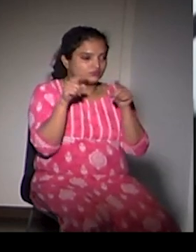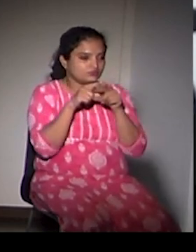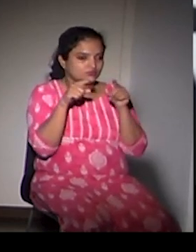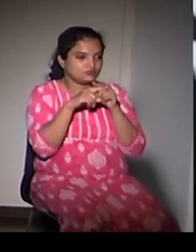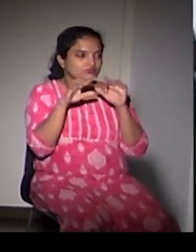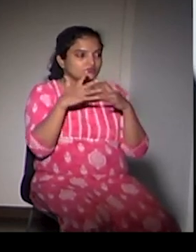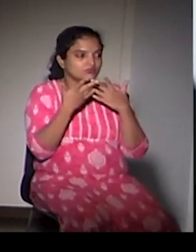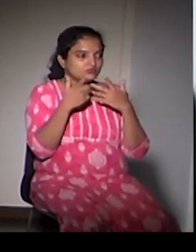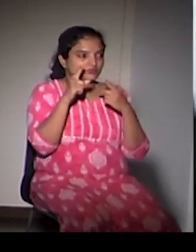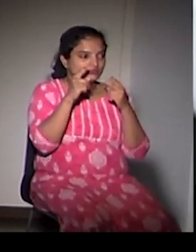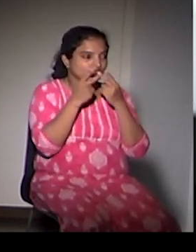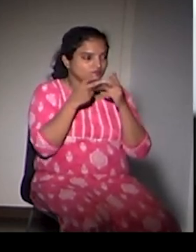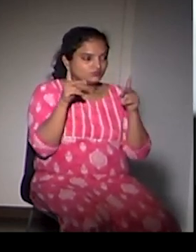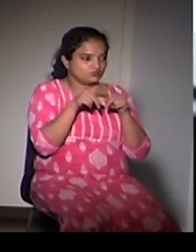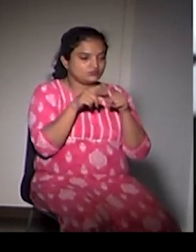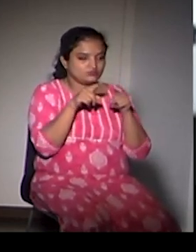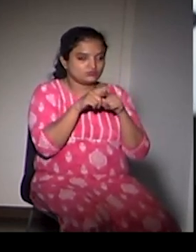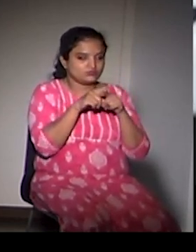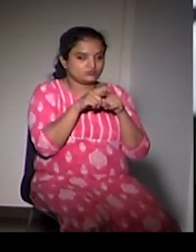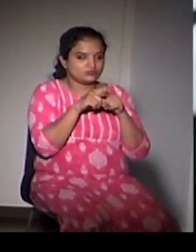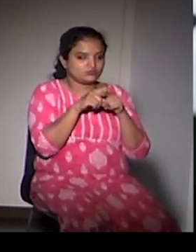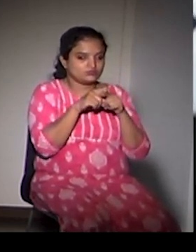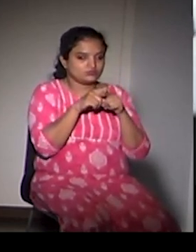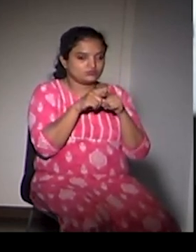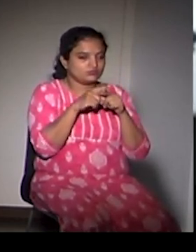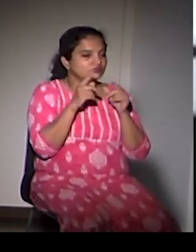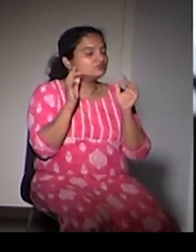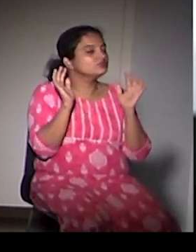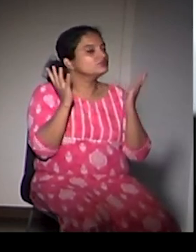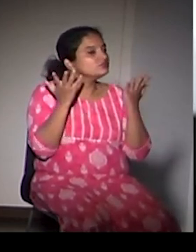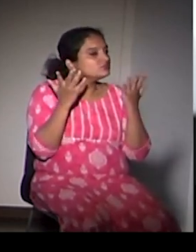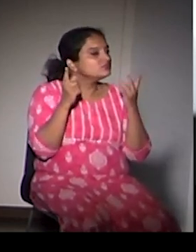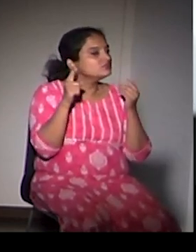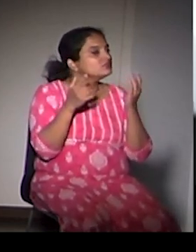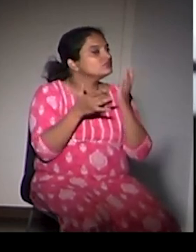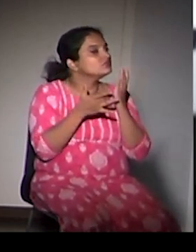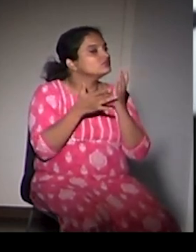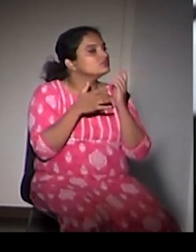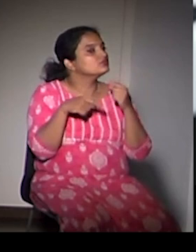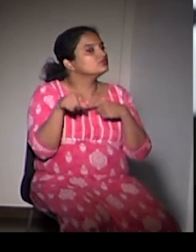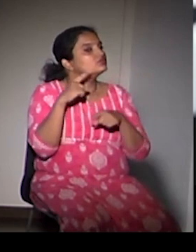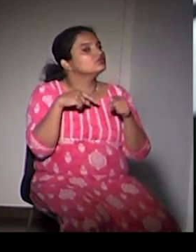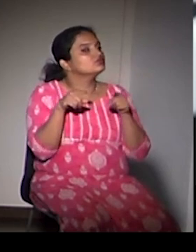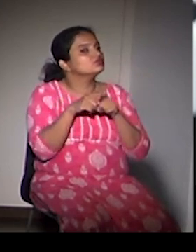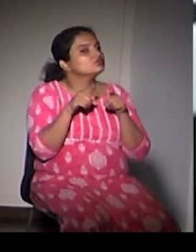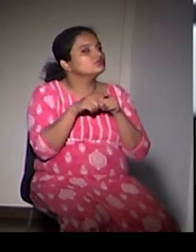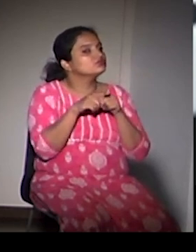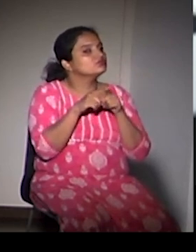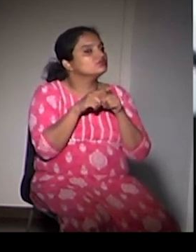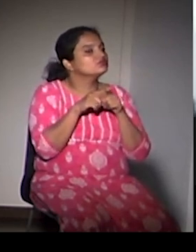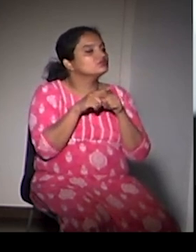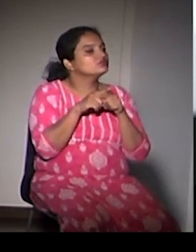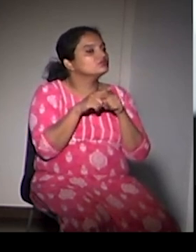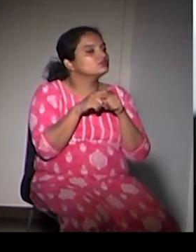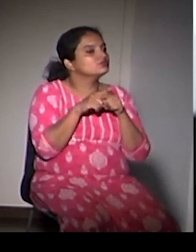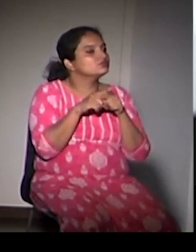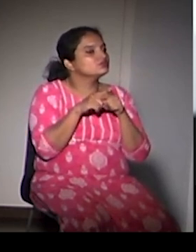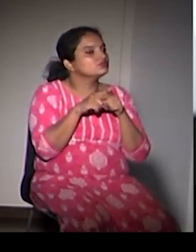the definition's gone slightly. But again, cuir de seca technique, outlined in